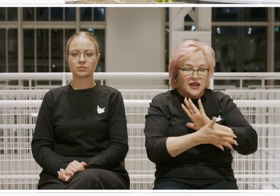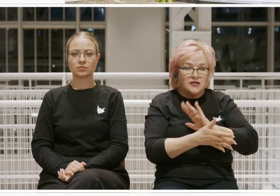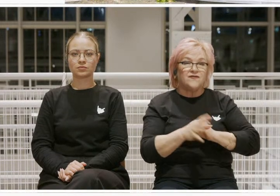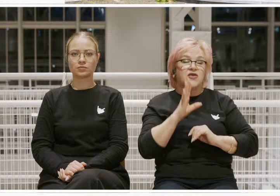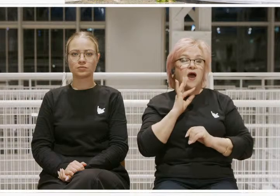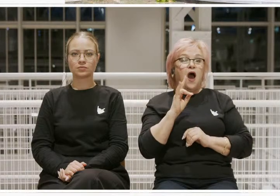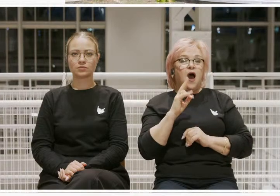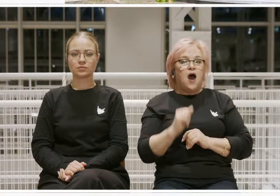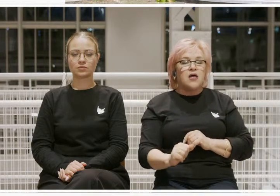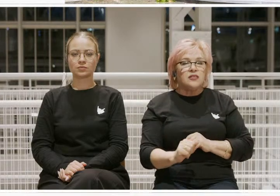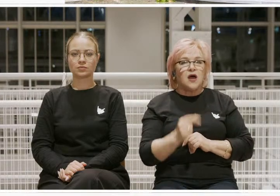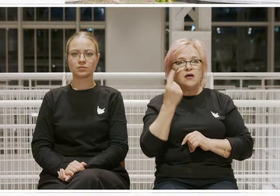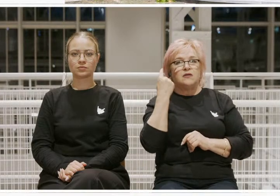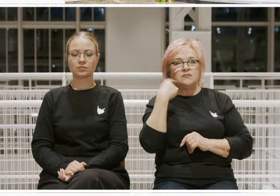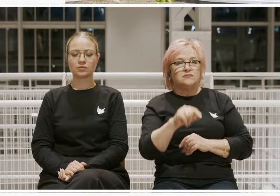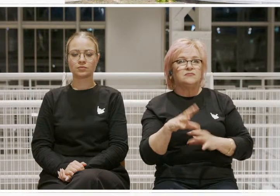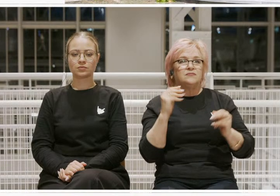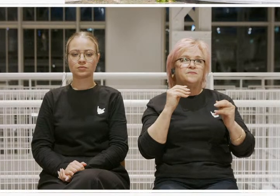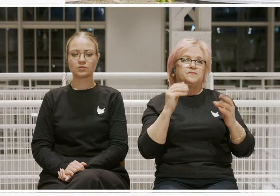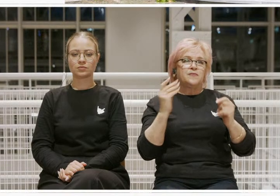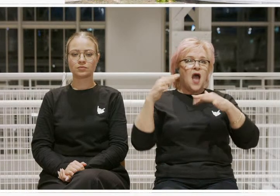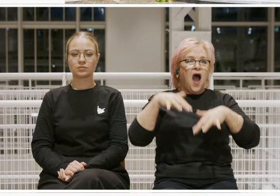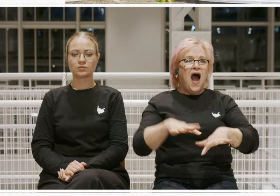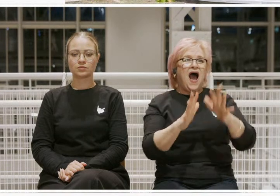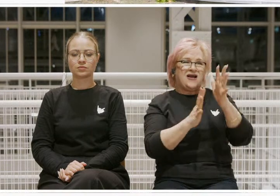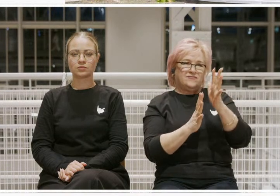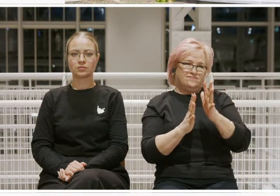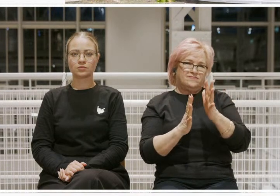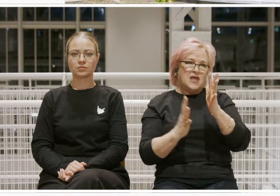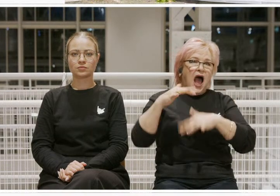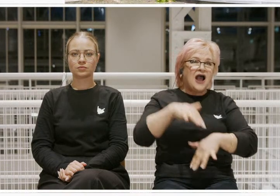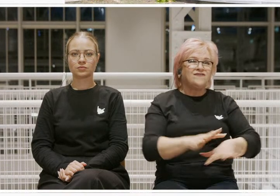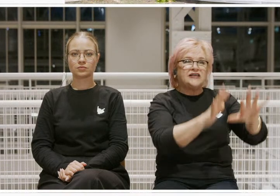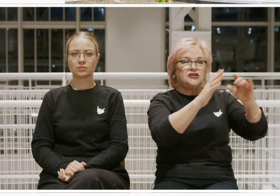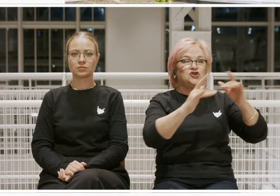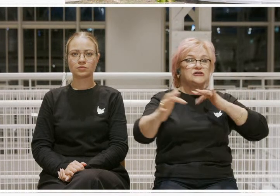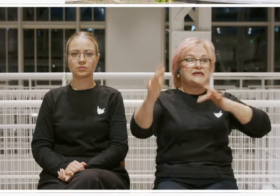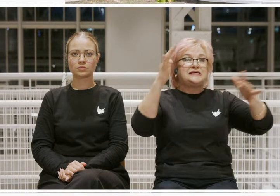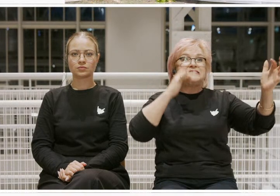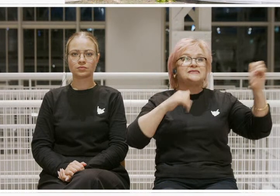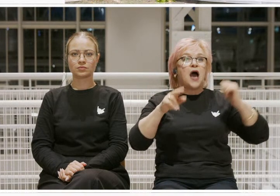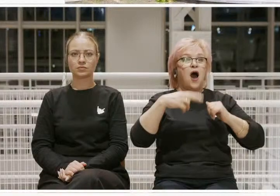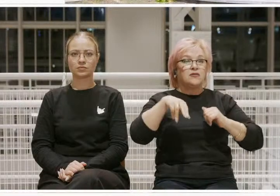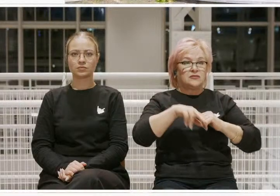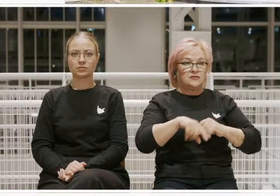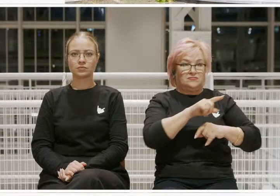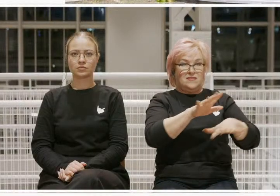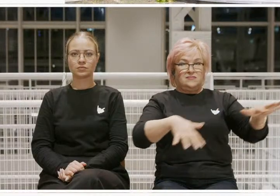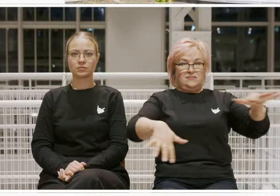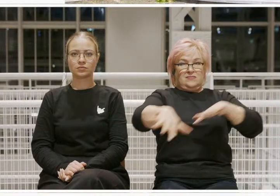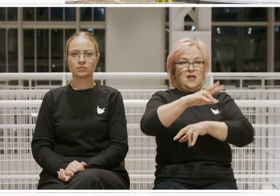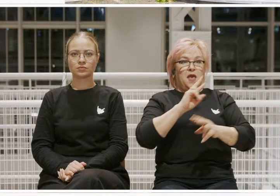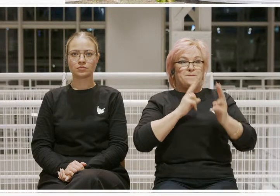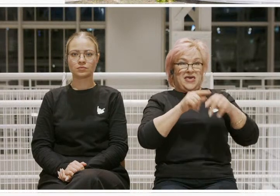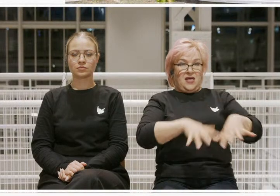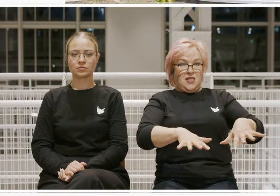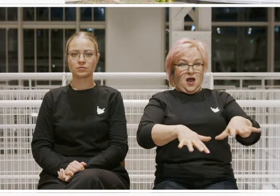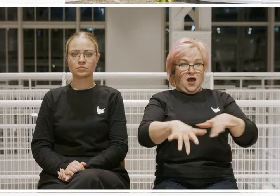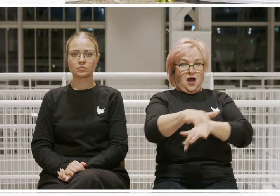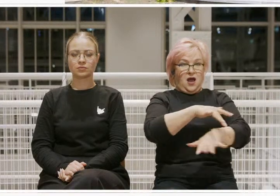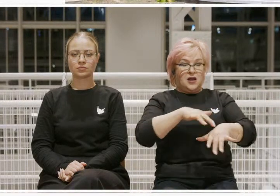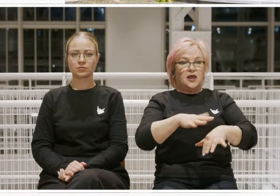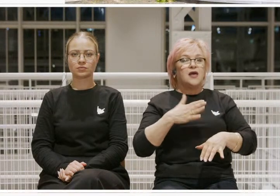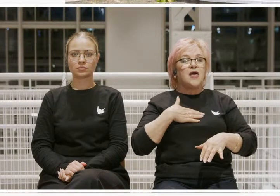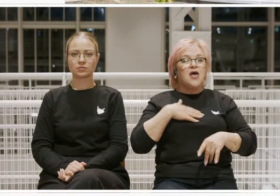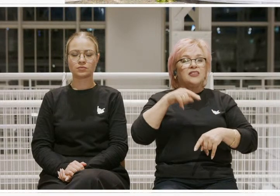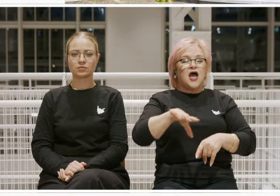Biennial, which is Zeytinburnu Medicinal Garden, where we also had our press conference. And she